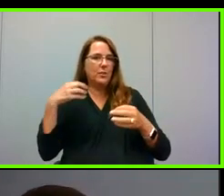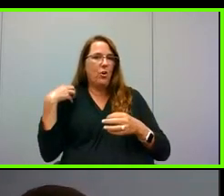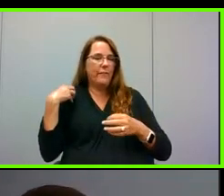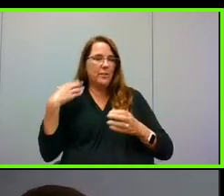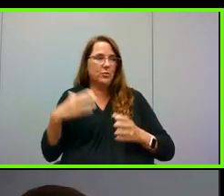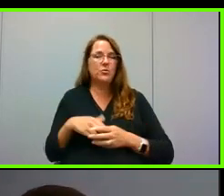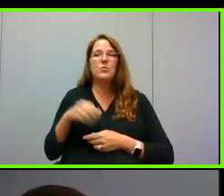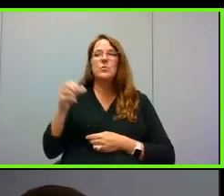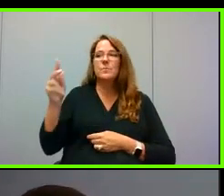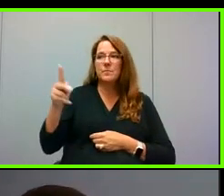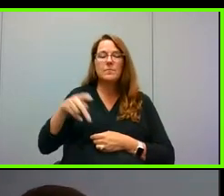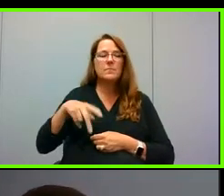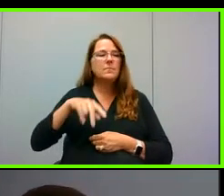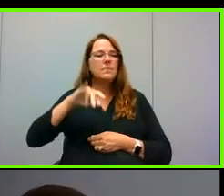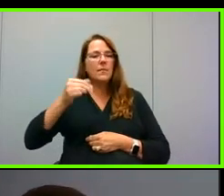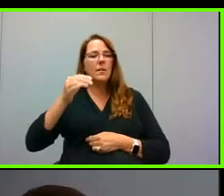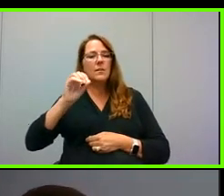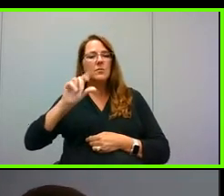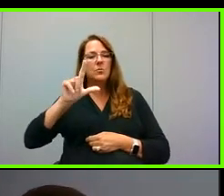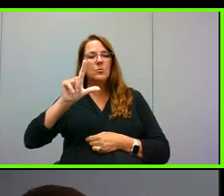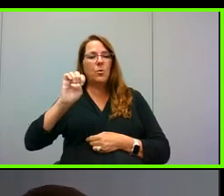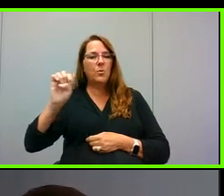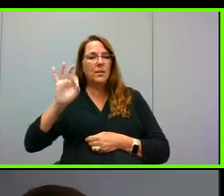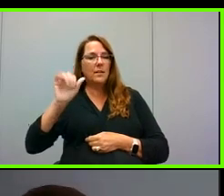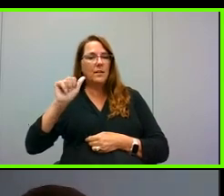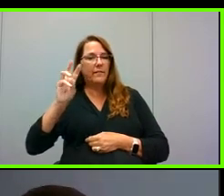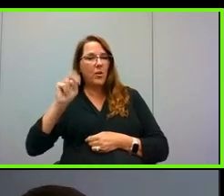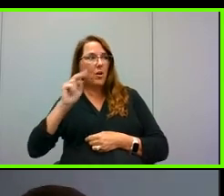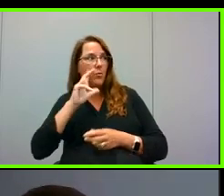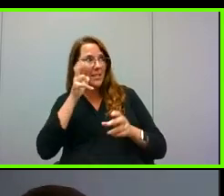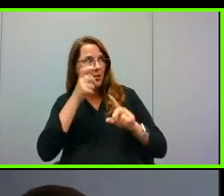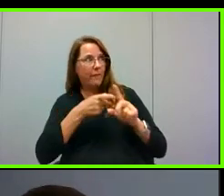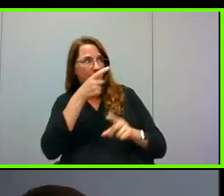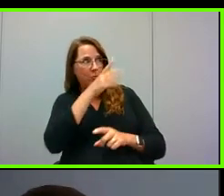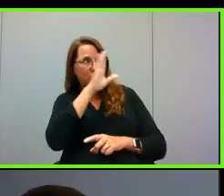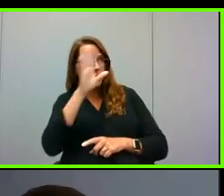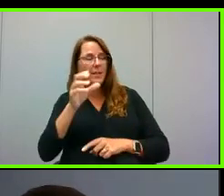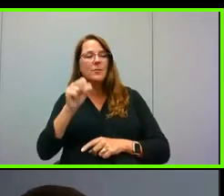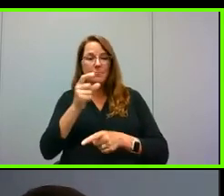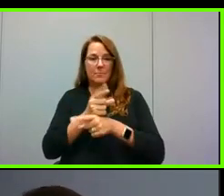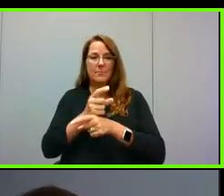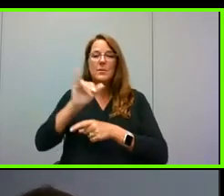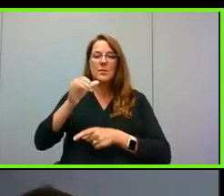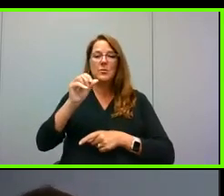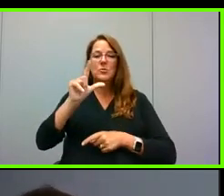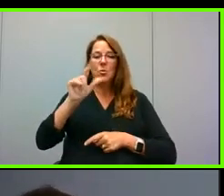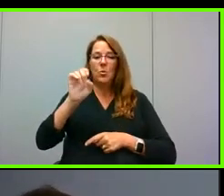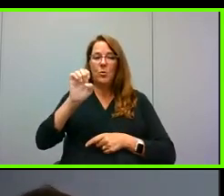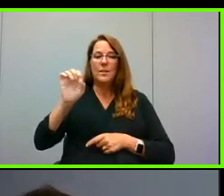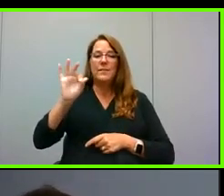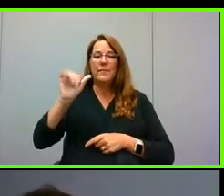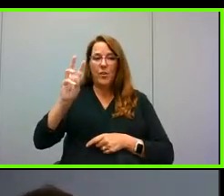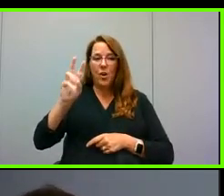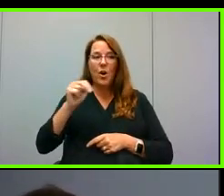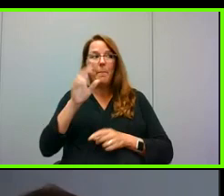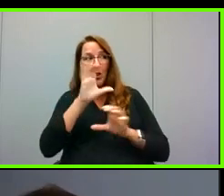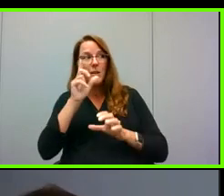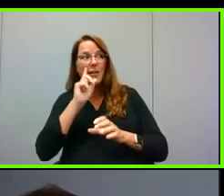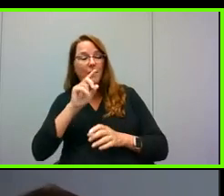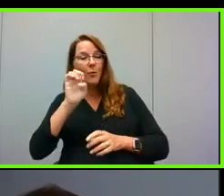All right, so Jolie Fawn will hear directly from you, correct? Yes. All right, Jolie Fawn, be looking for emails from